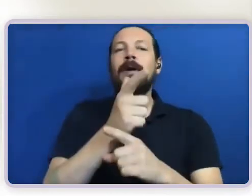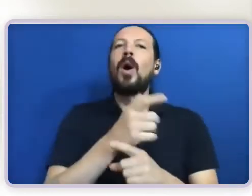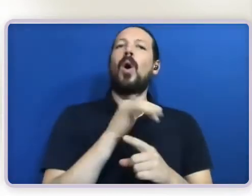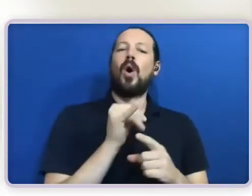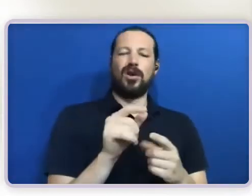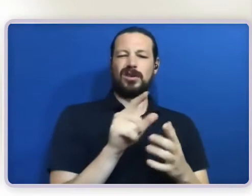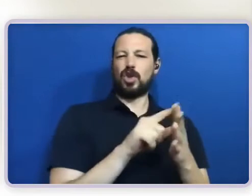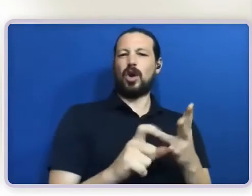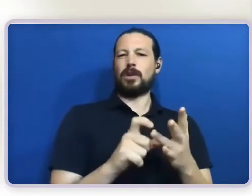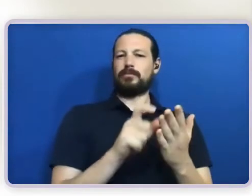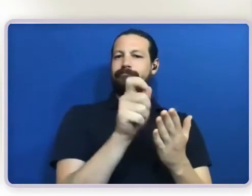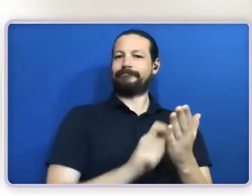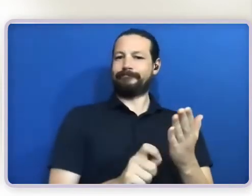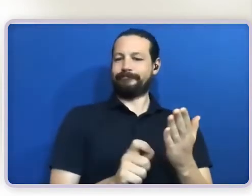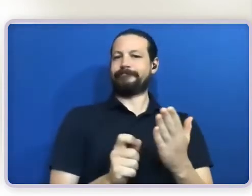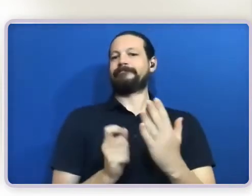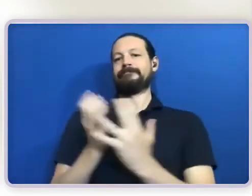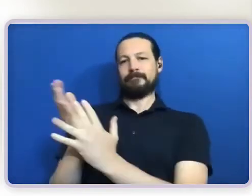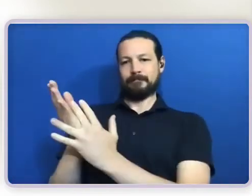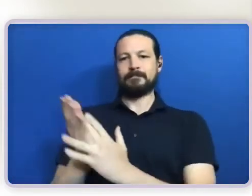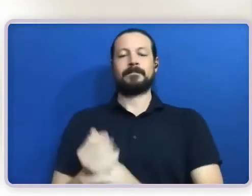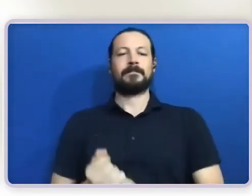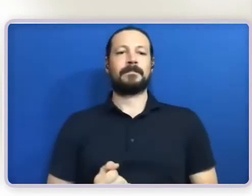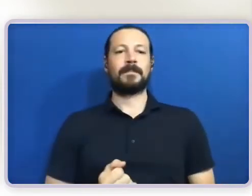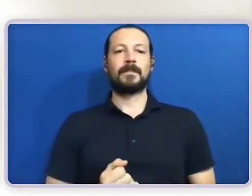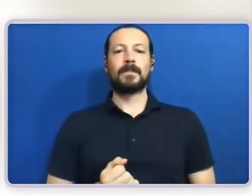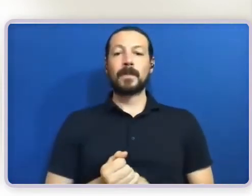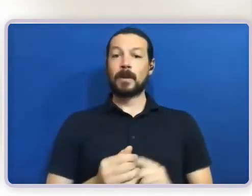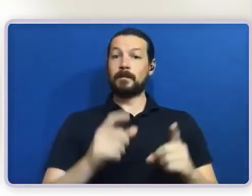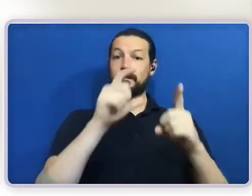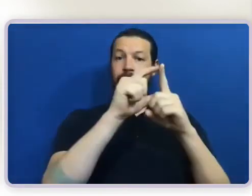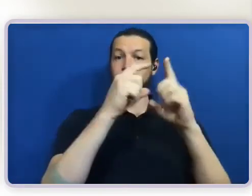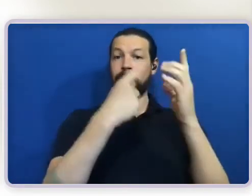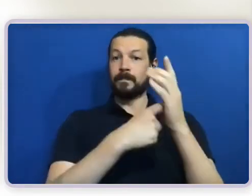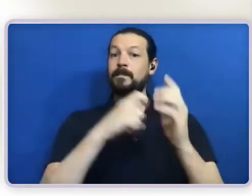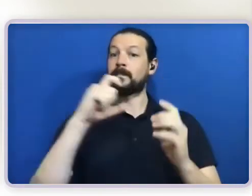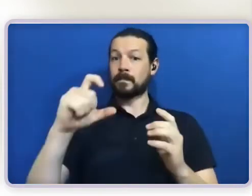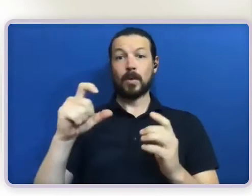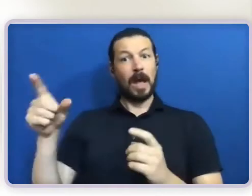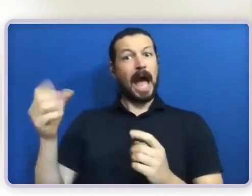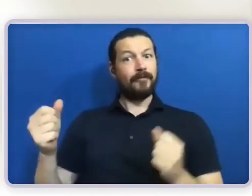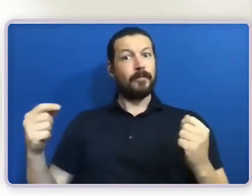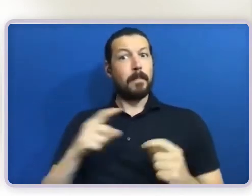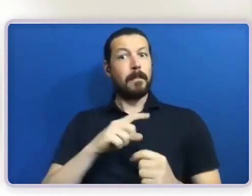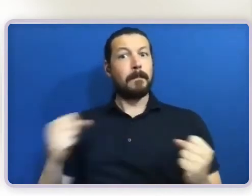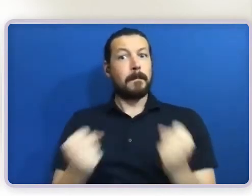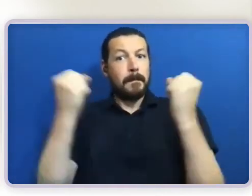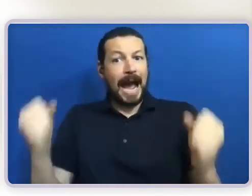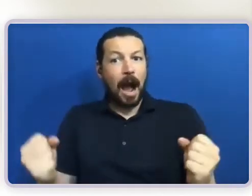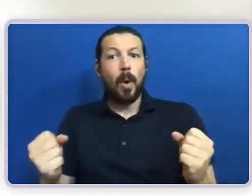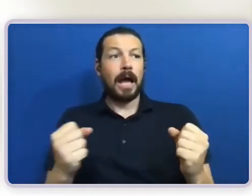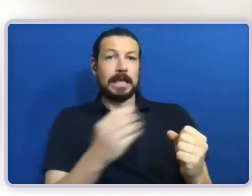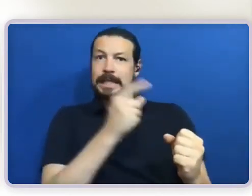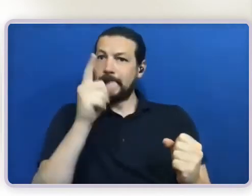So the Royal Commission has powers to compel or force some people to share their